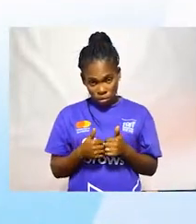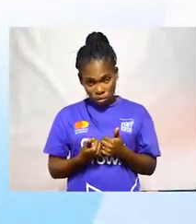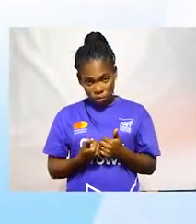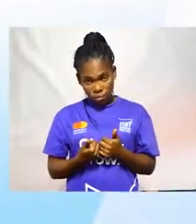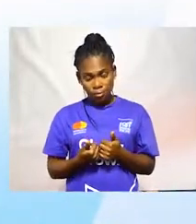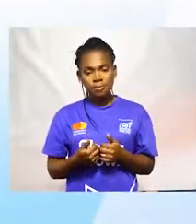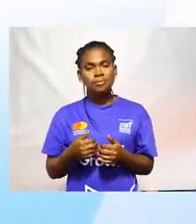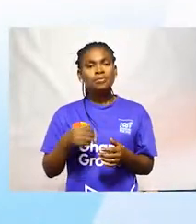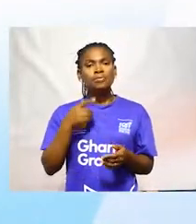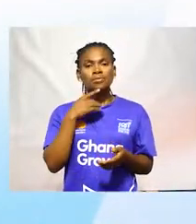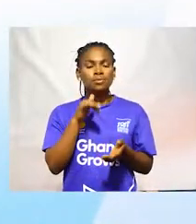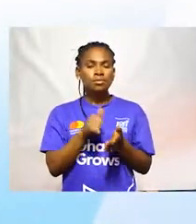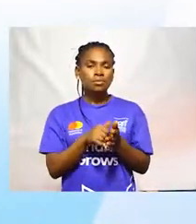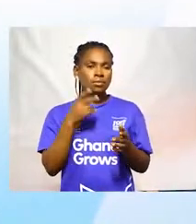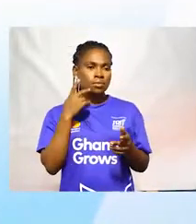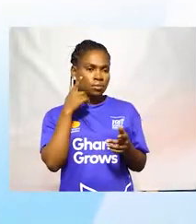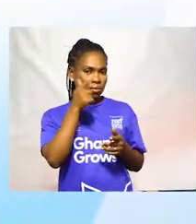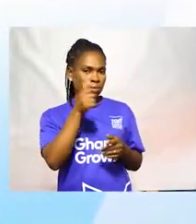lost yourself.